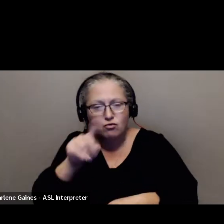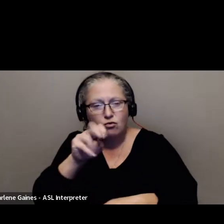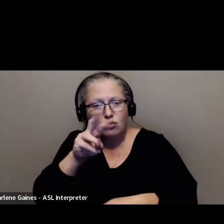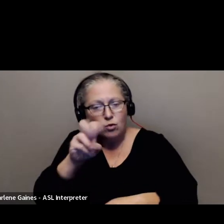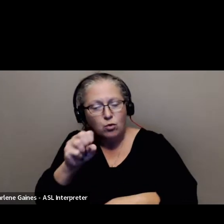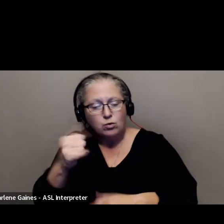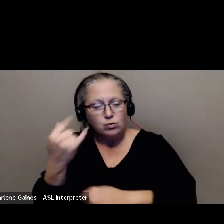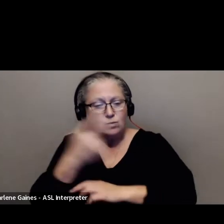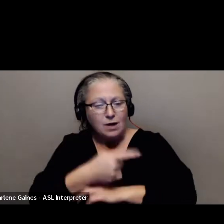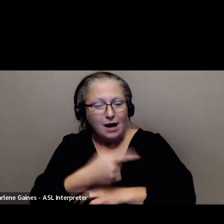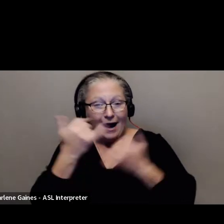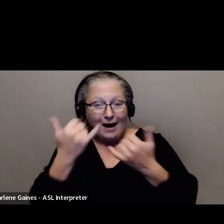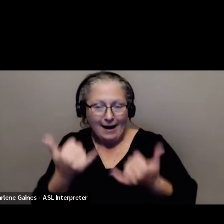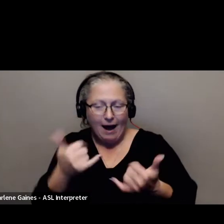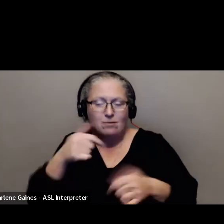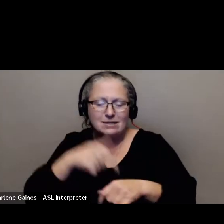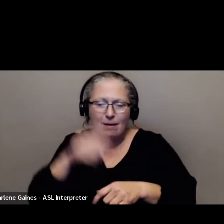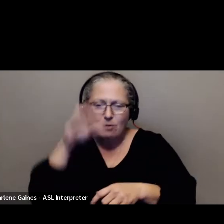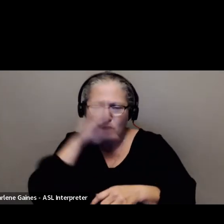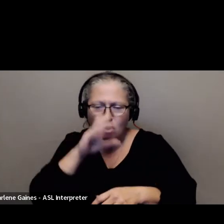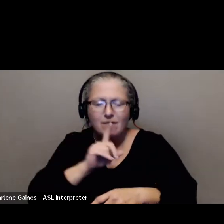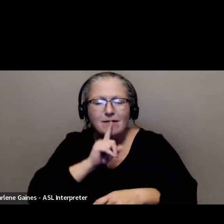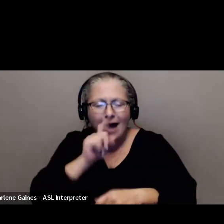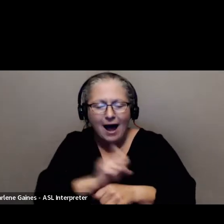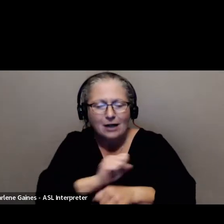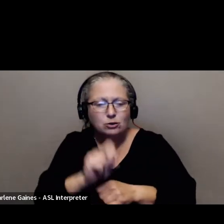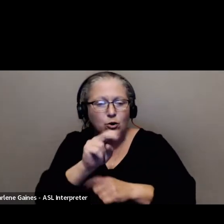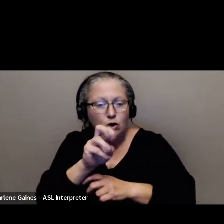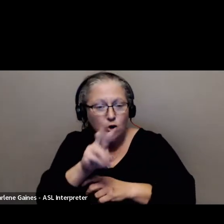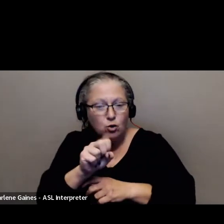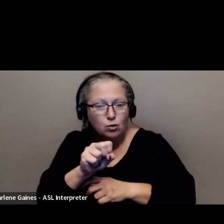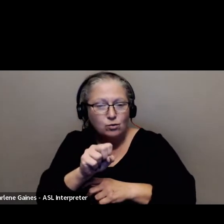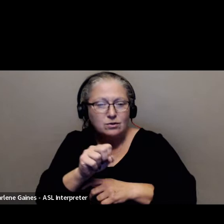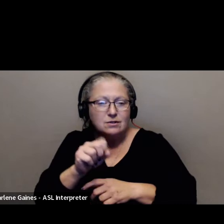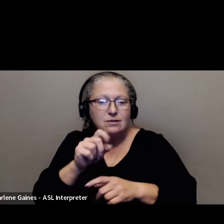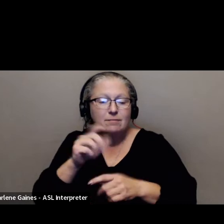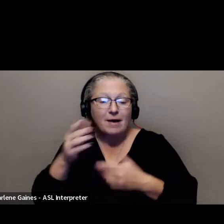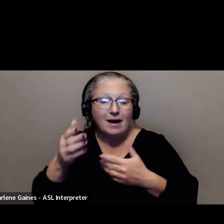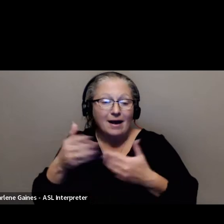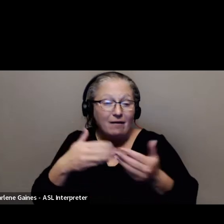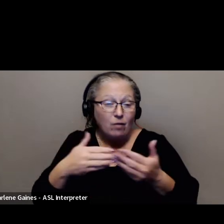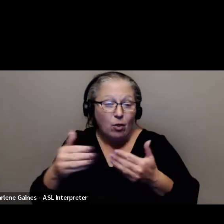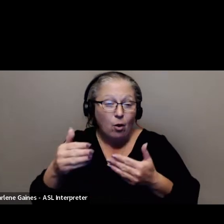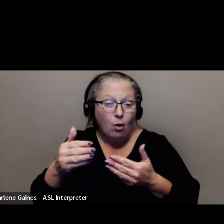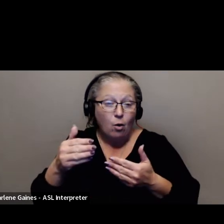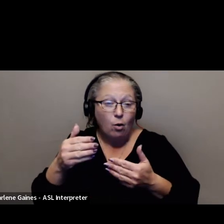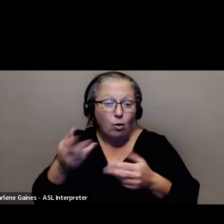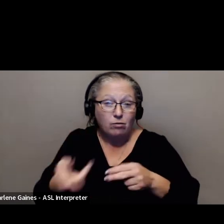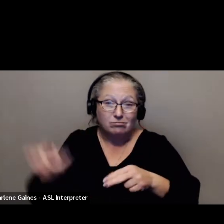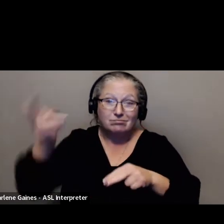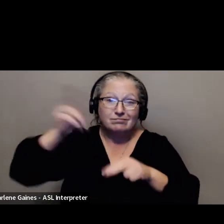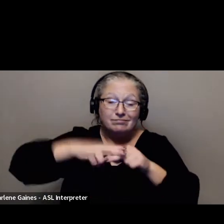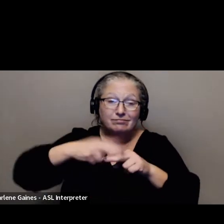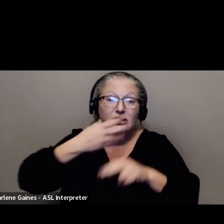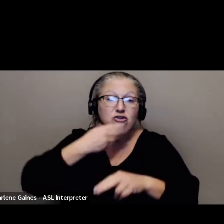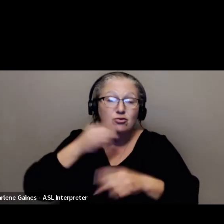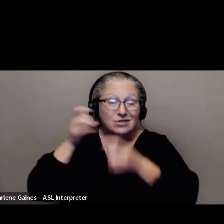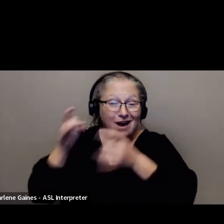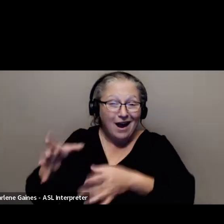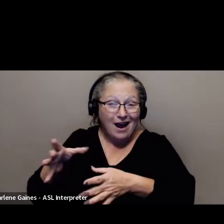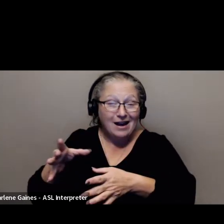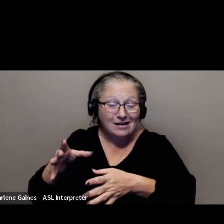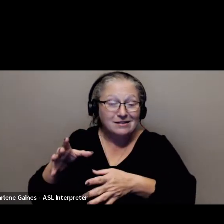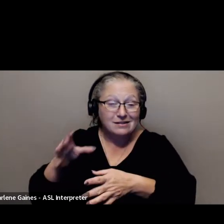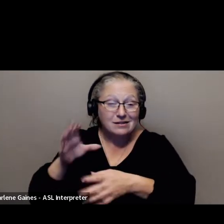now is the time to look for the actual news that's not been there. So even though the rise in the Jewish hate crimes